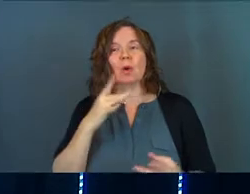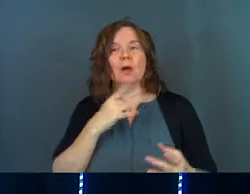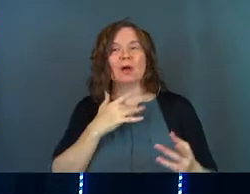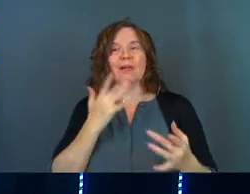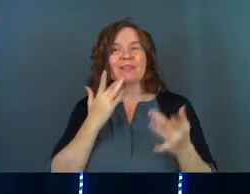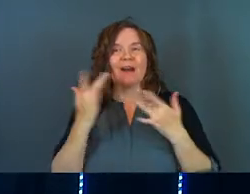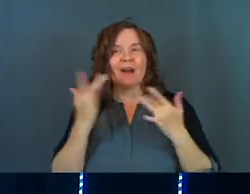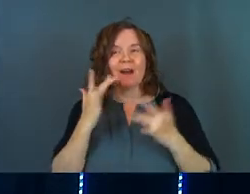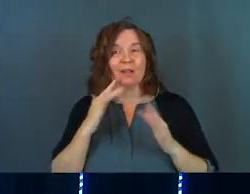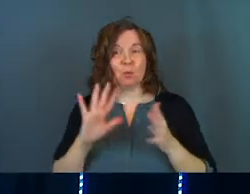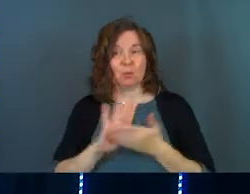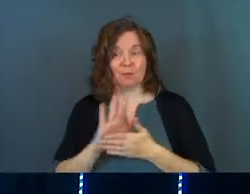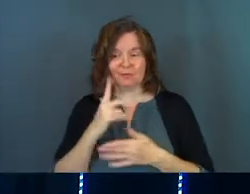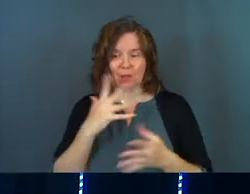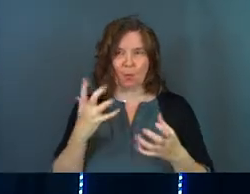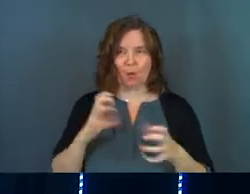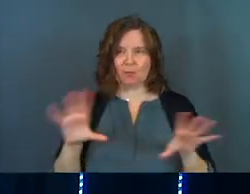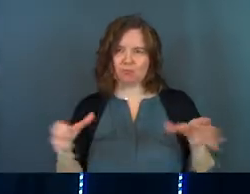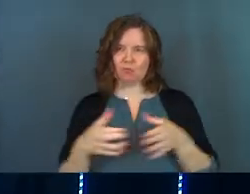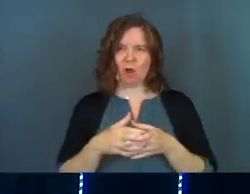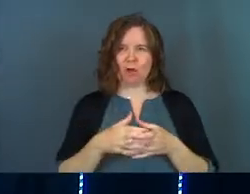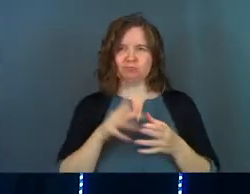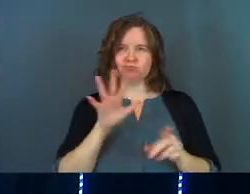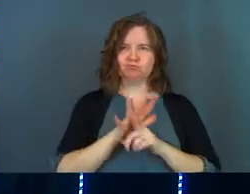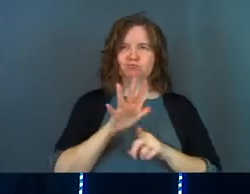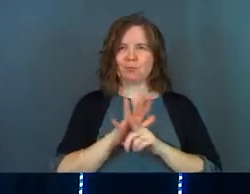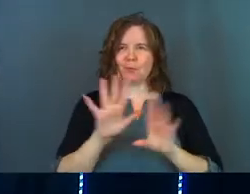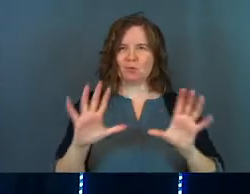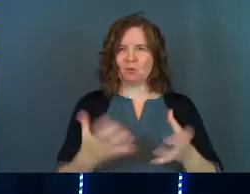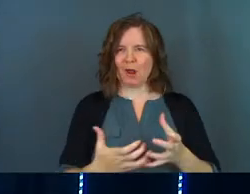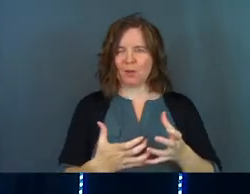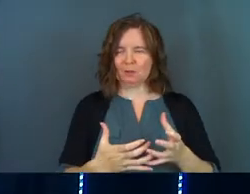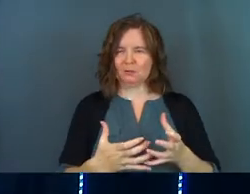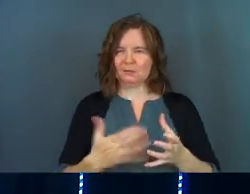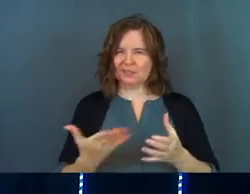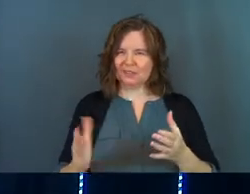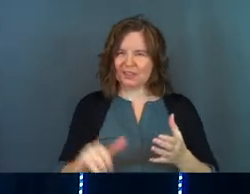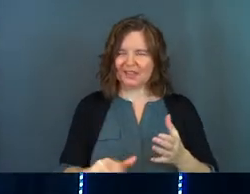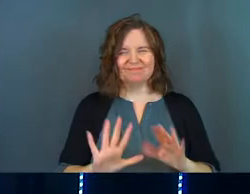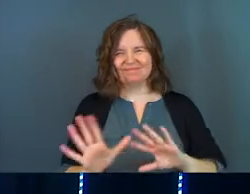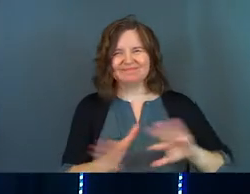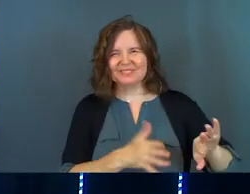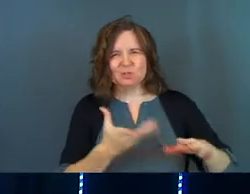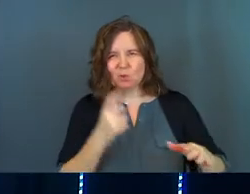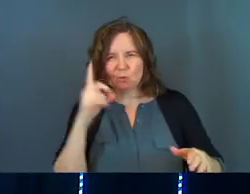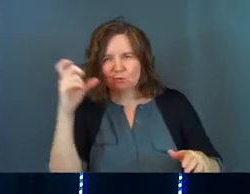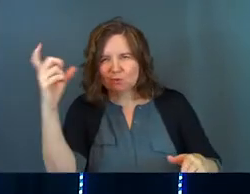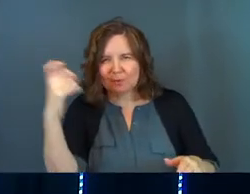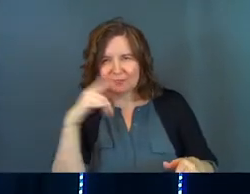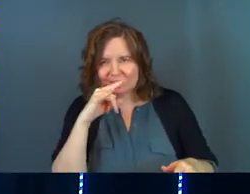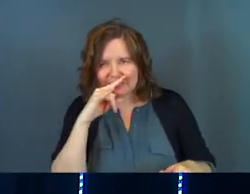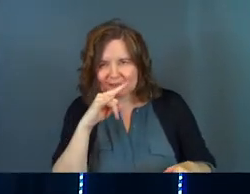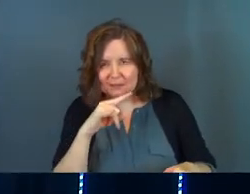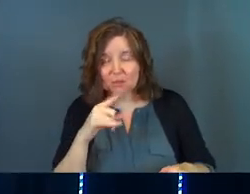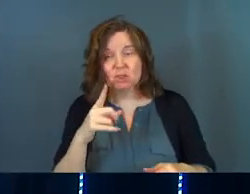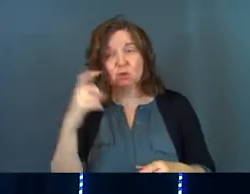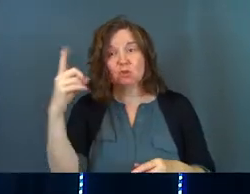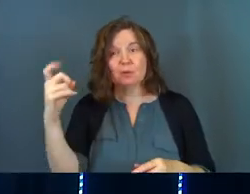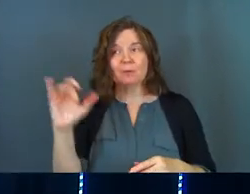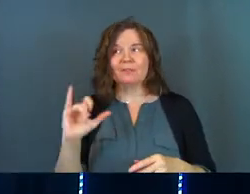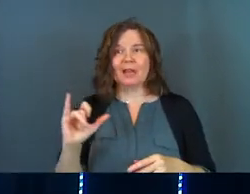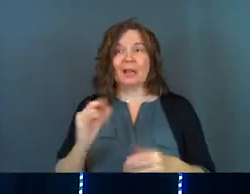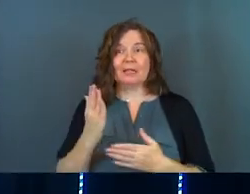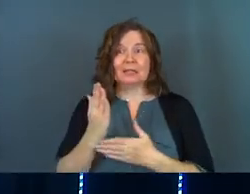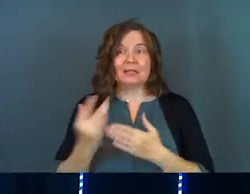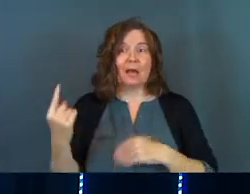they tell us like we all want to be part of a crowd and part of the popular crowd and stuff like that. That's not what you dreamed of as a kid. You dreamed of